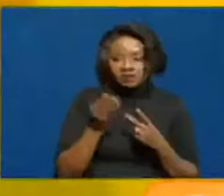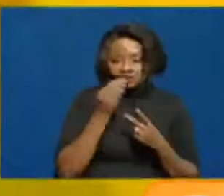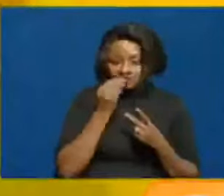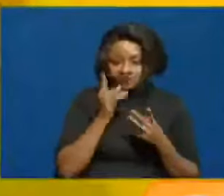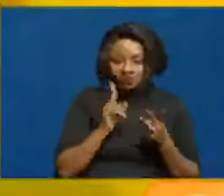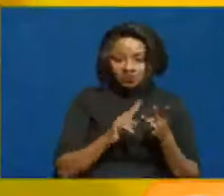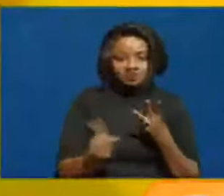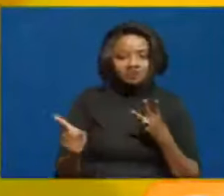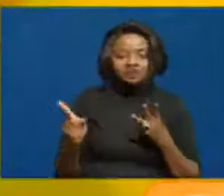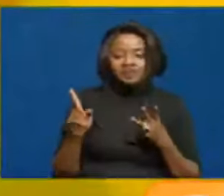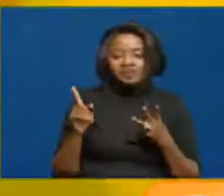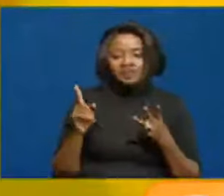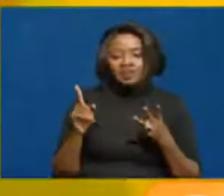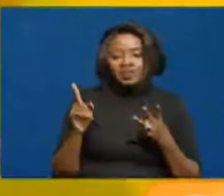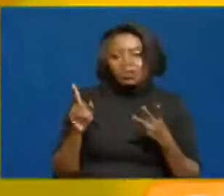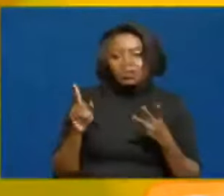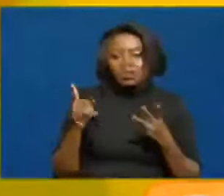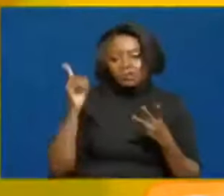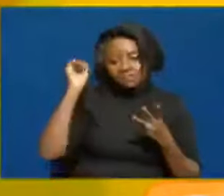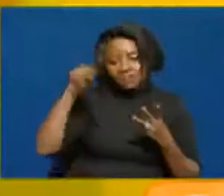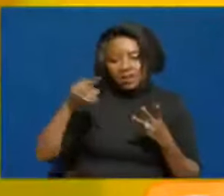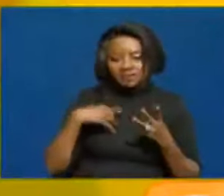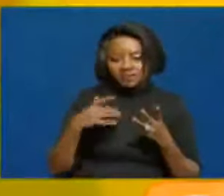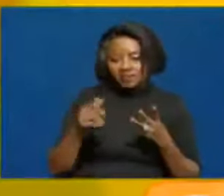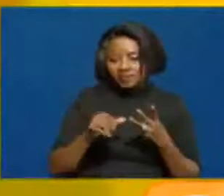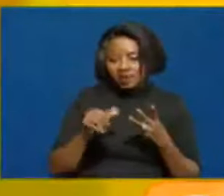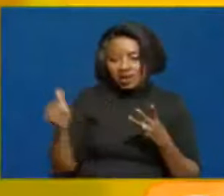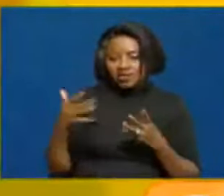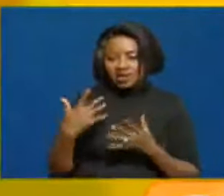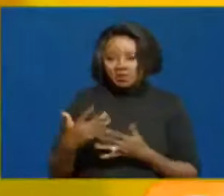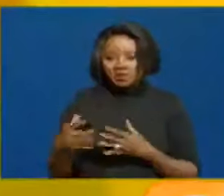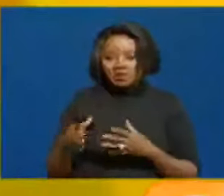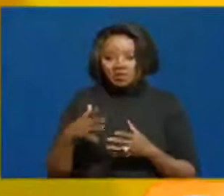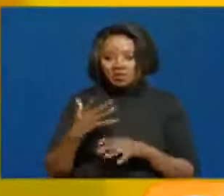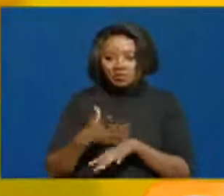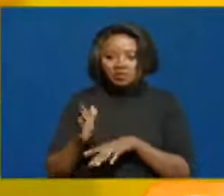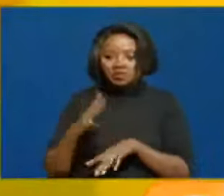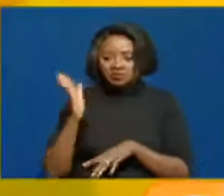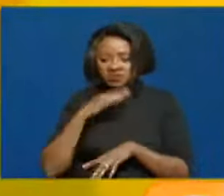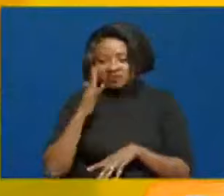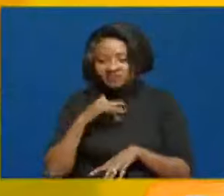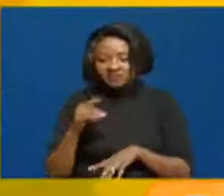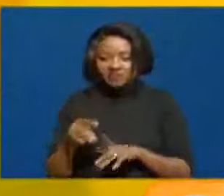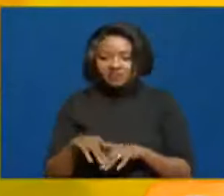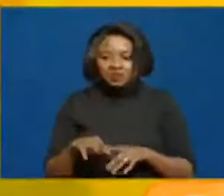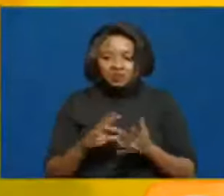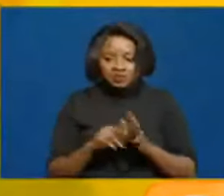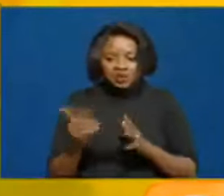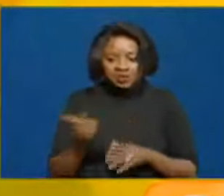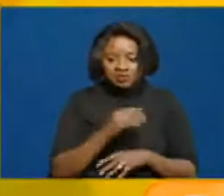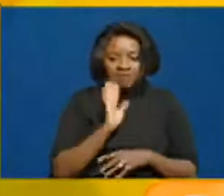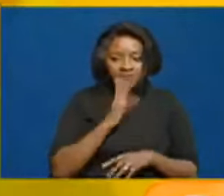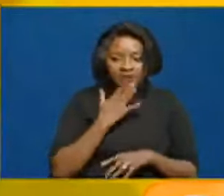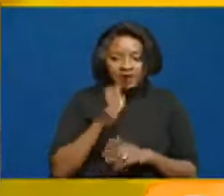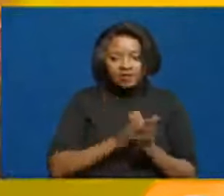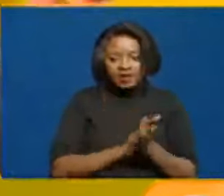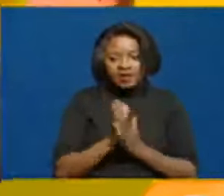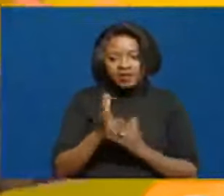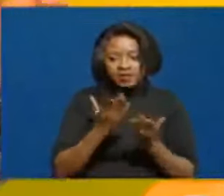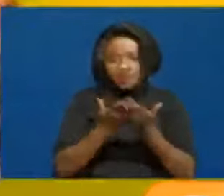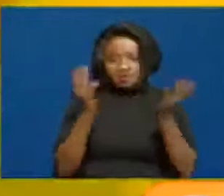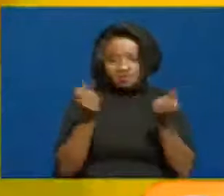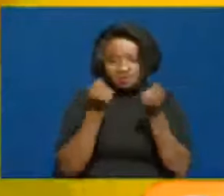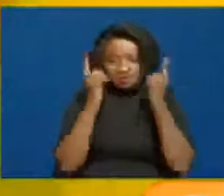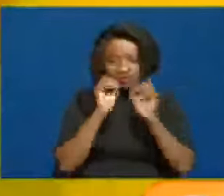Organic. Mm-hmm. And then we'll have a black for these other ways. For this. Okay. So within no time, I think those color codes will be gazetted, yeah. Then we'll be